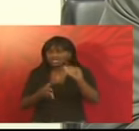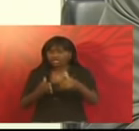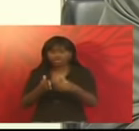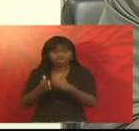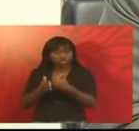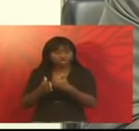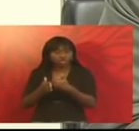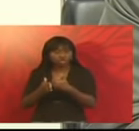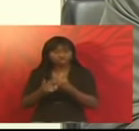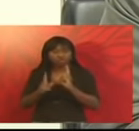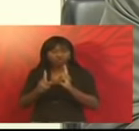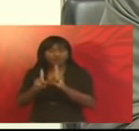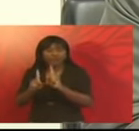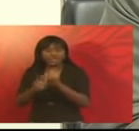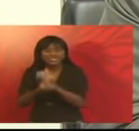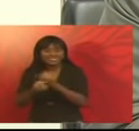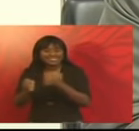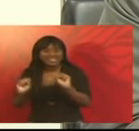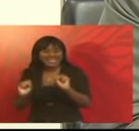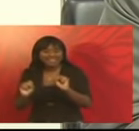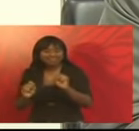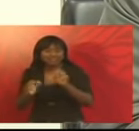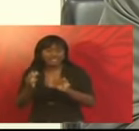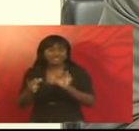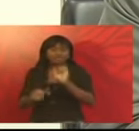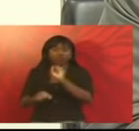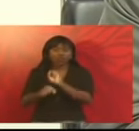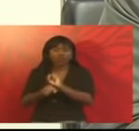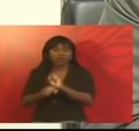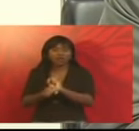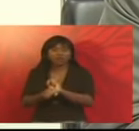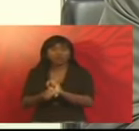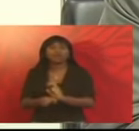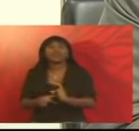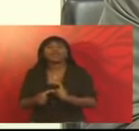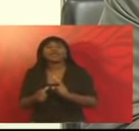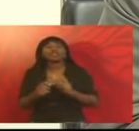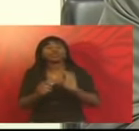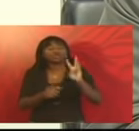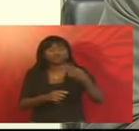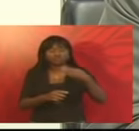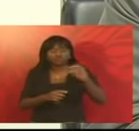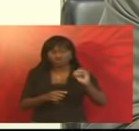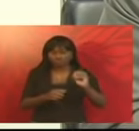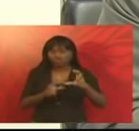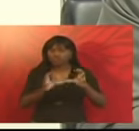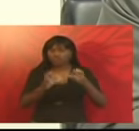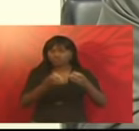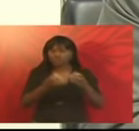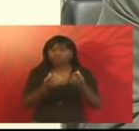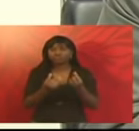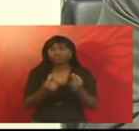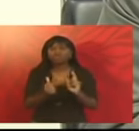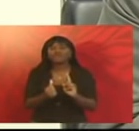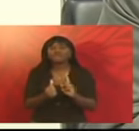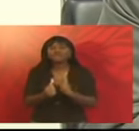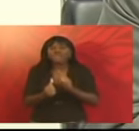is safe, this particular new approach is effective? That's what those NTAG groups do. That's what the